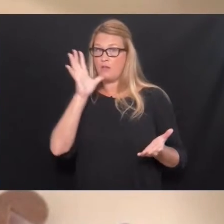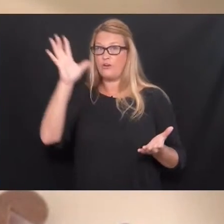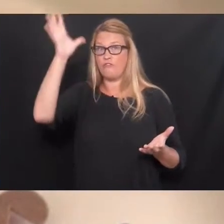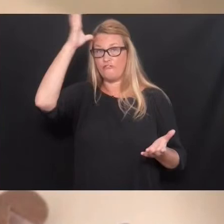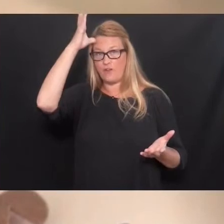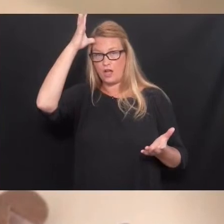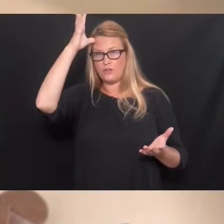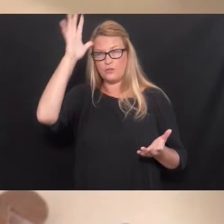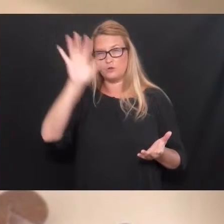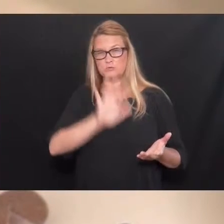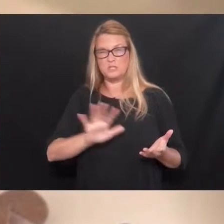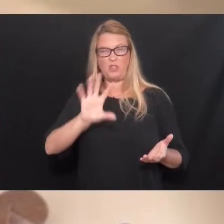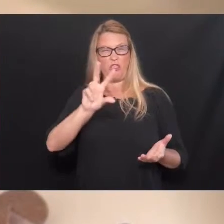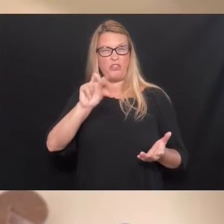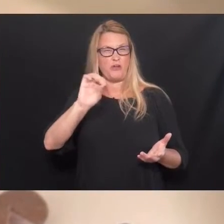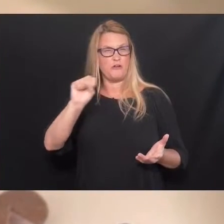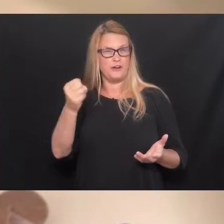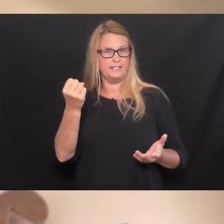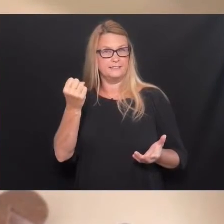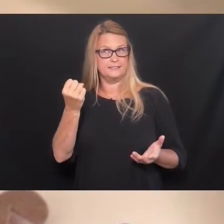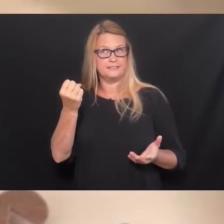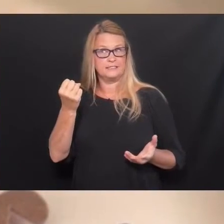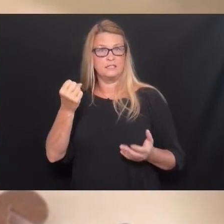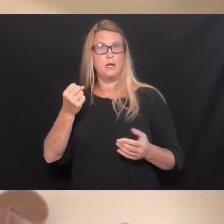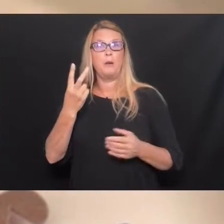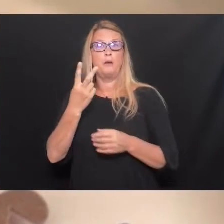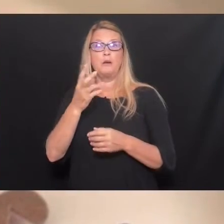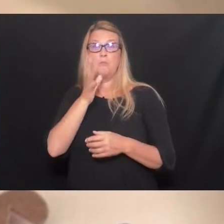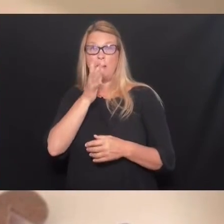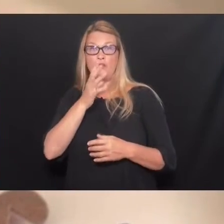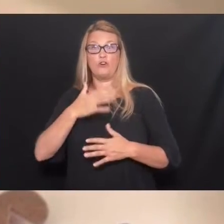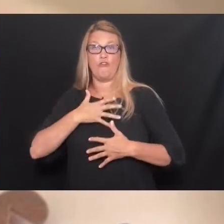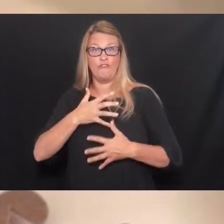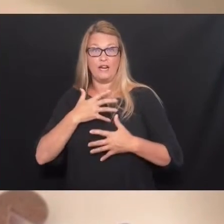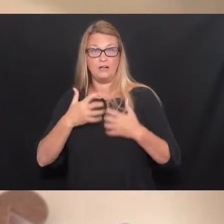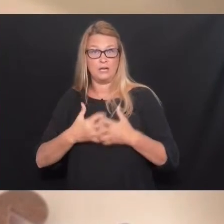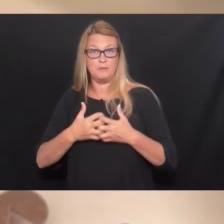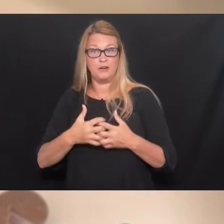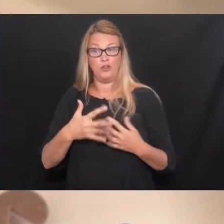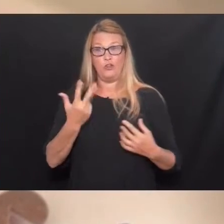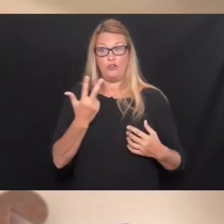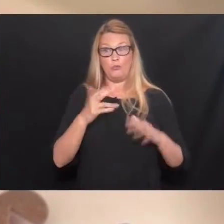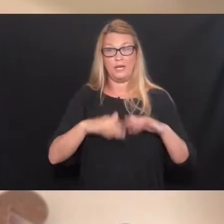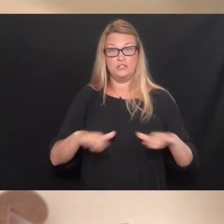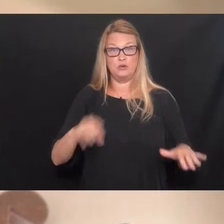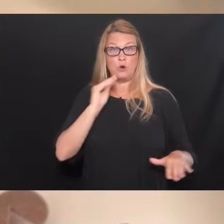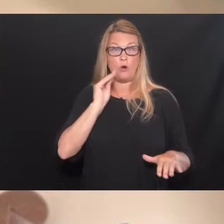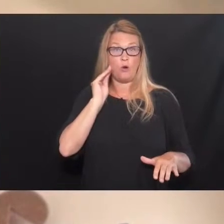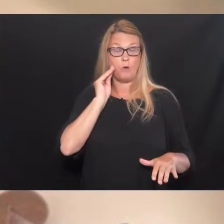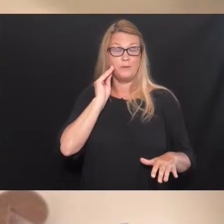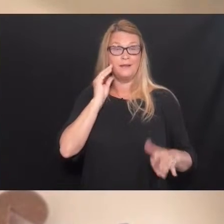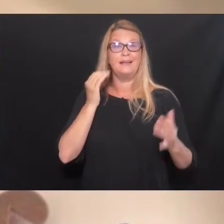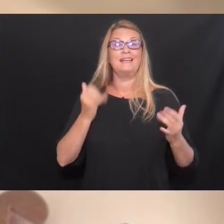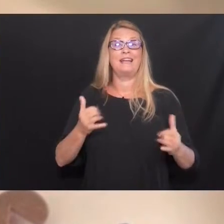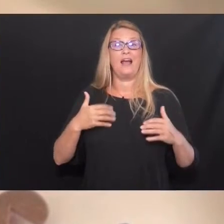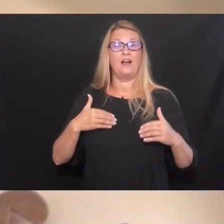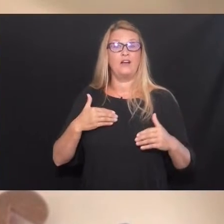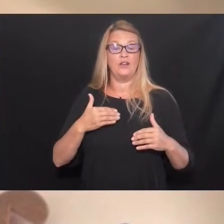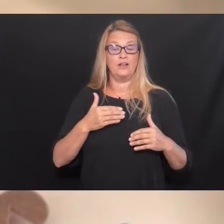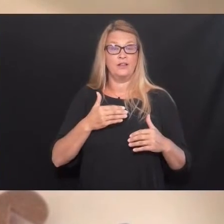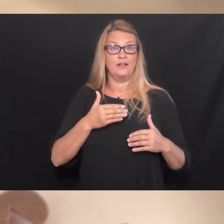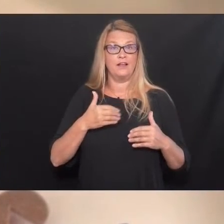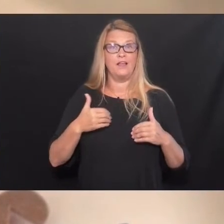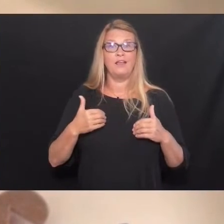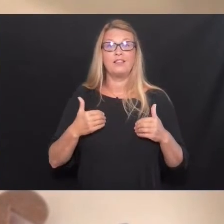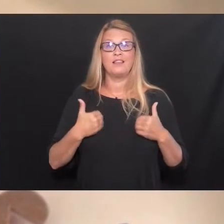both in their mid-30s in the hospital, mother on a ventilator, 3 children at home, and the youngest child had a birthday